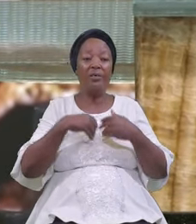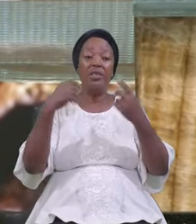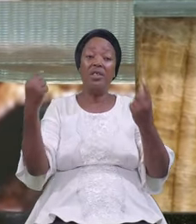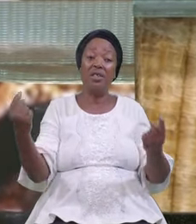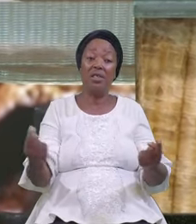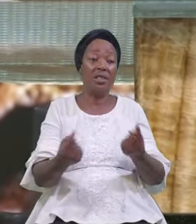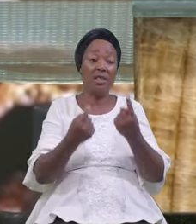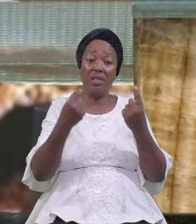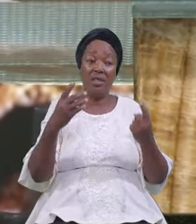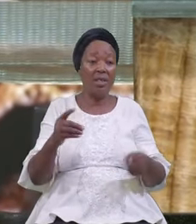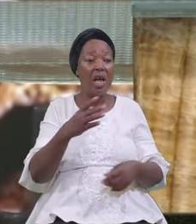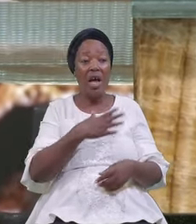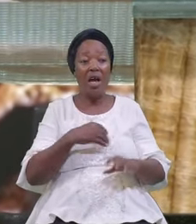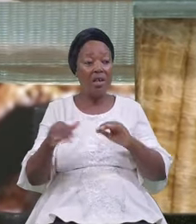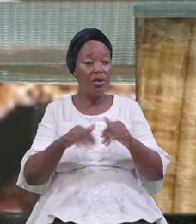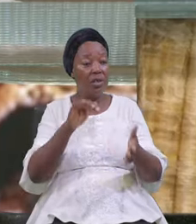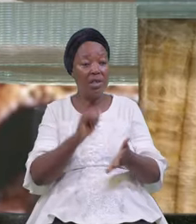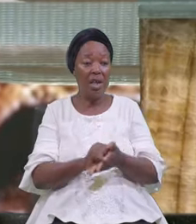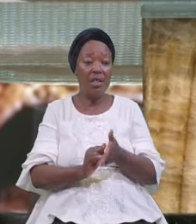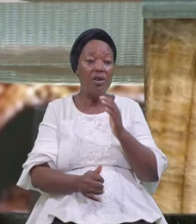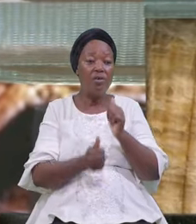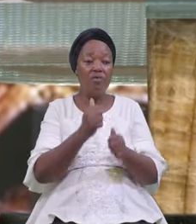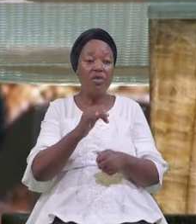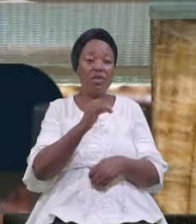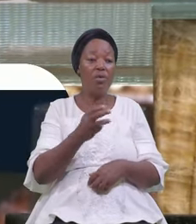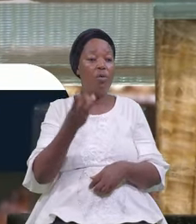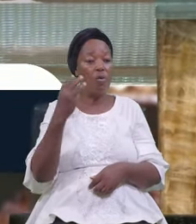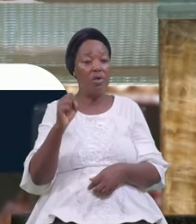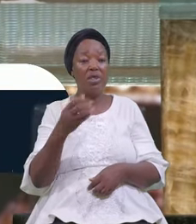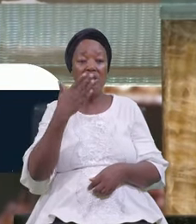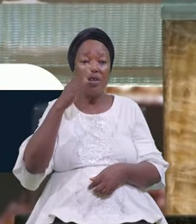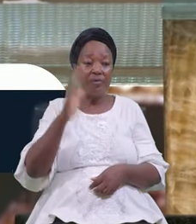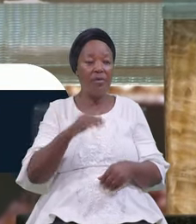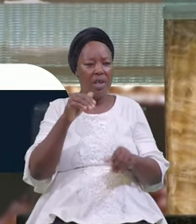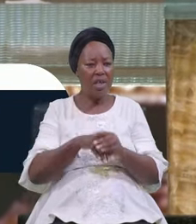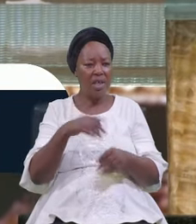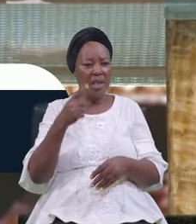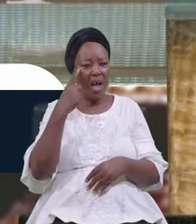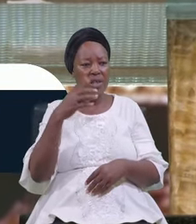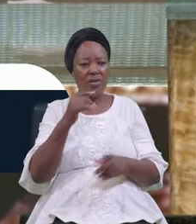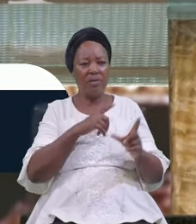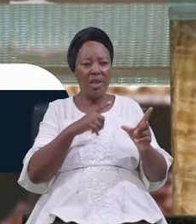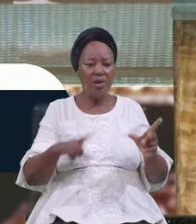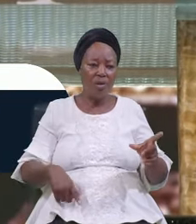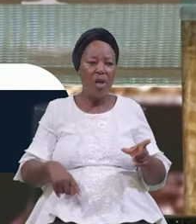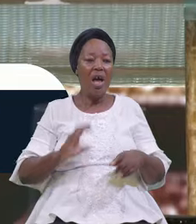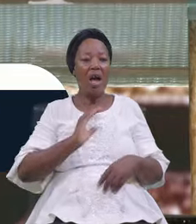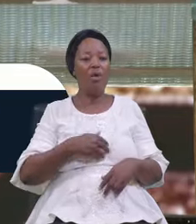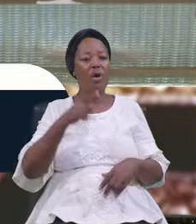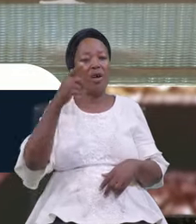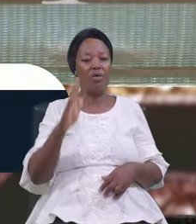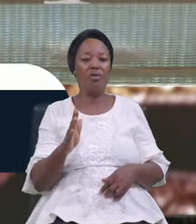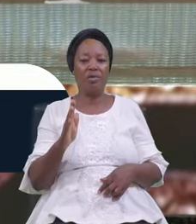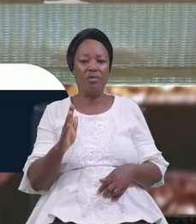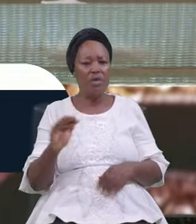trespassed and done that which is evil in the eyes of the Lord our God. Do